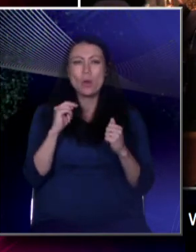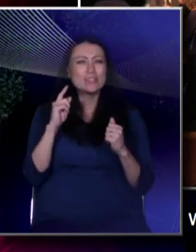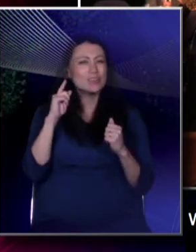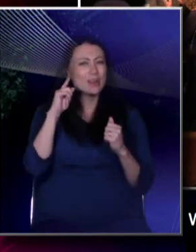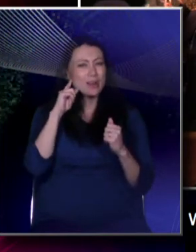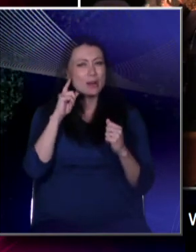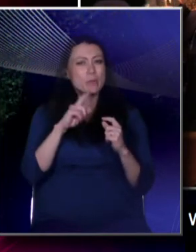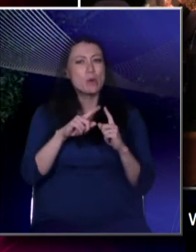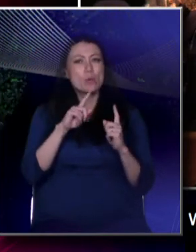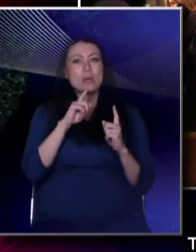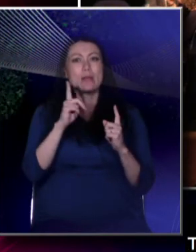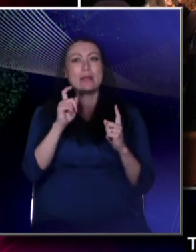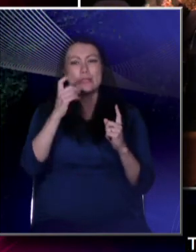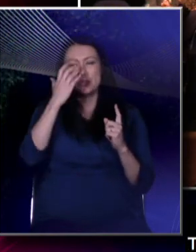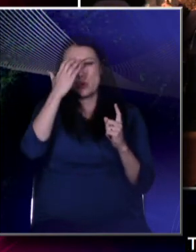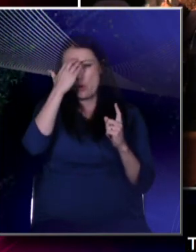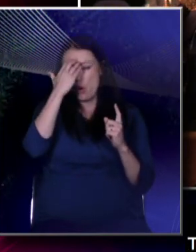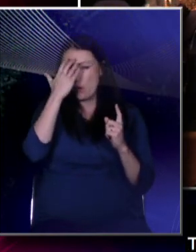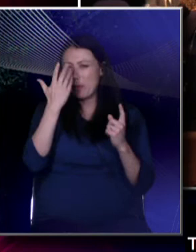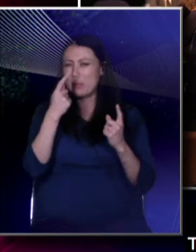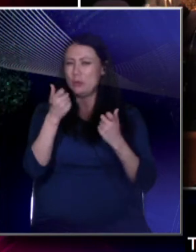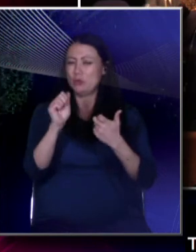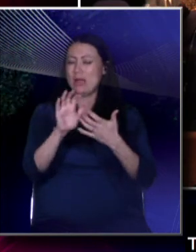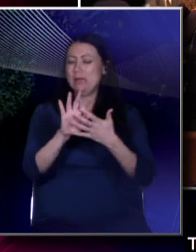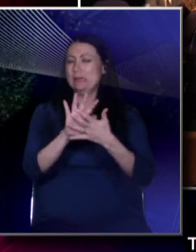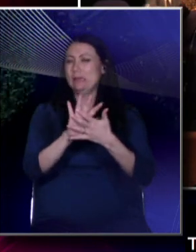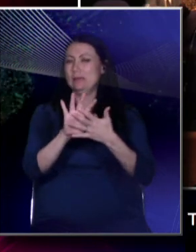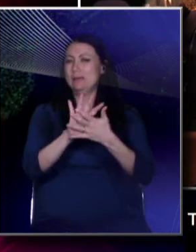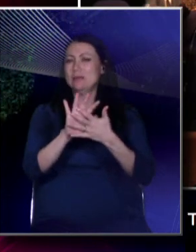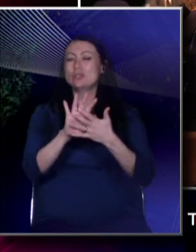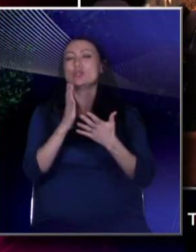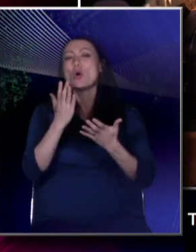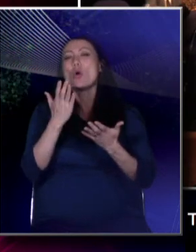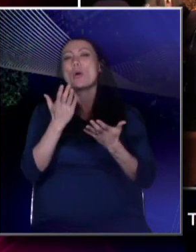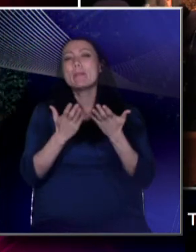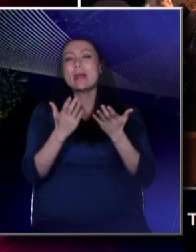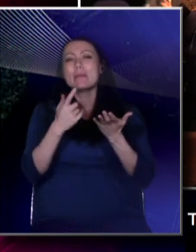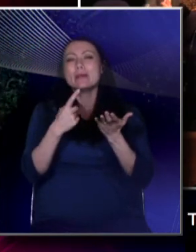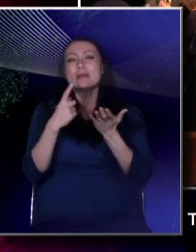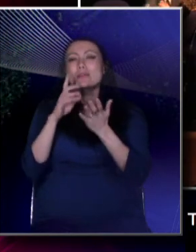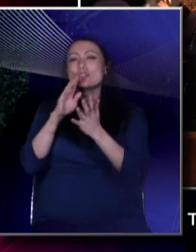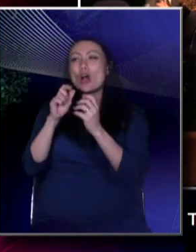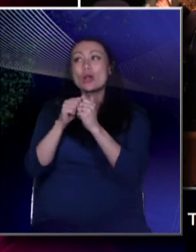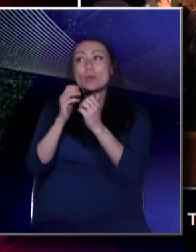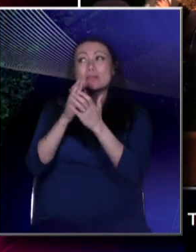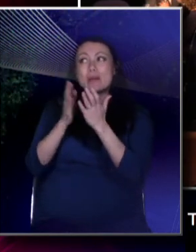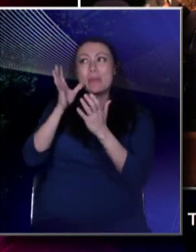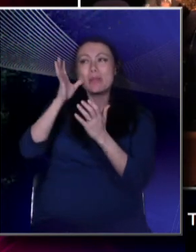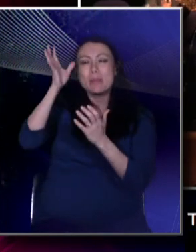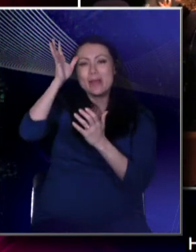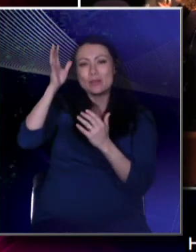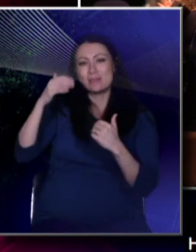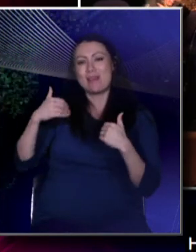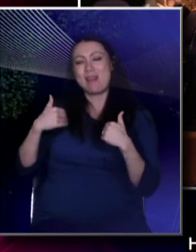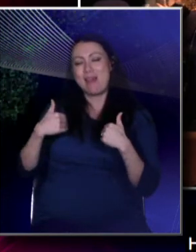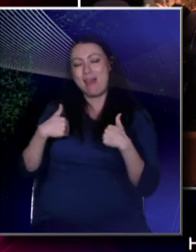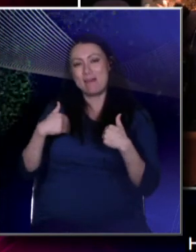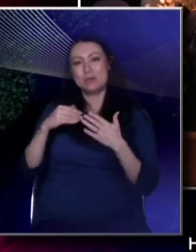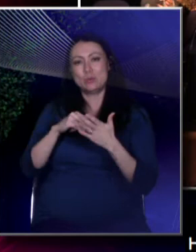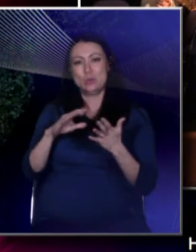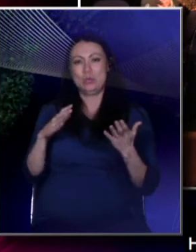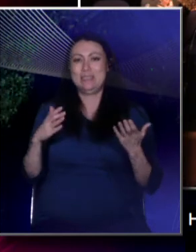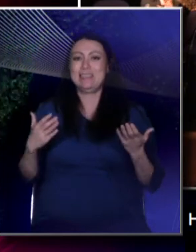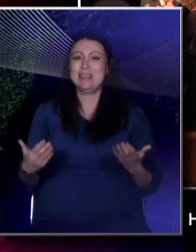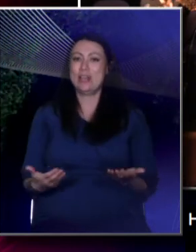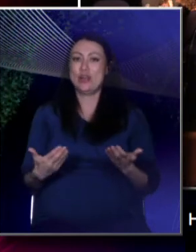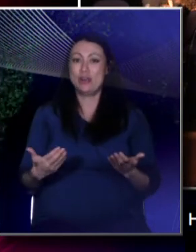know. And so maybe talking to some of the parents that have students here, or